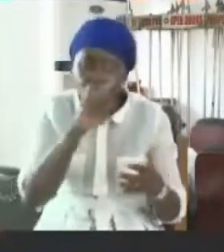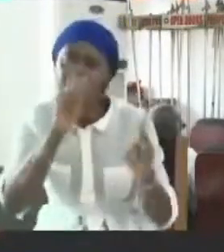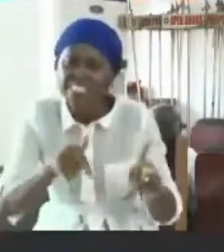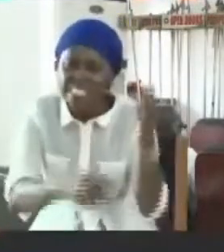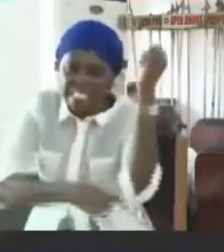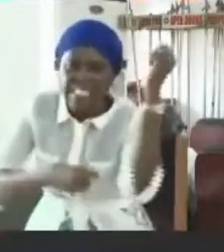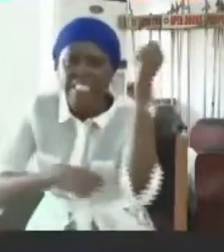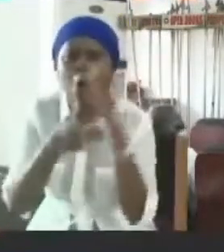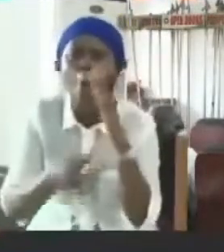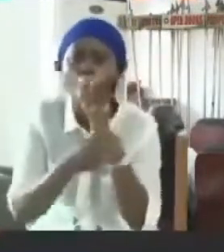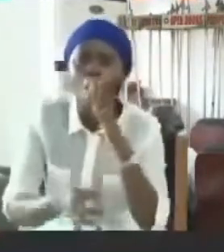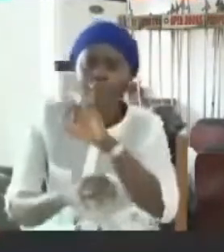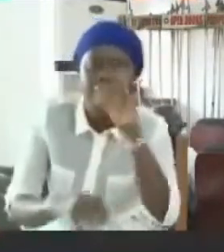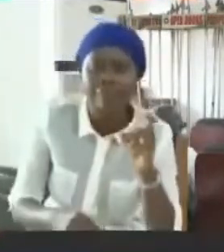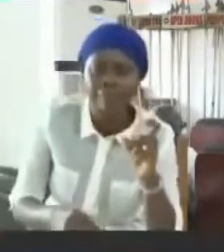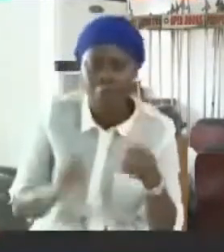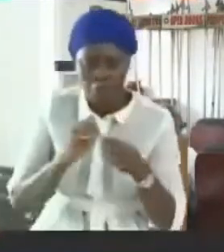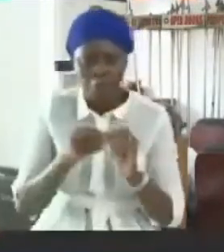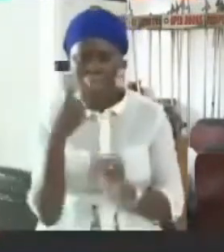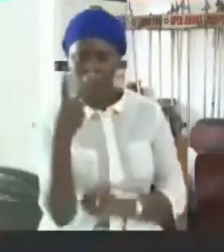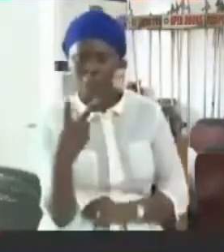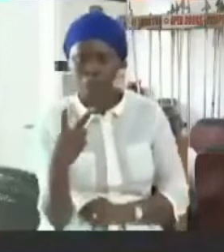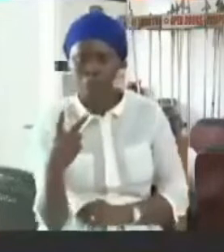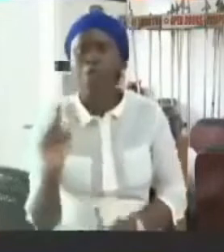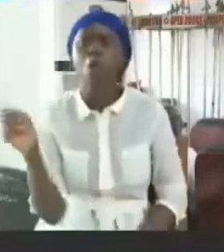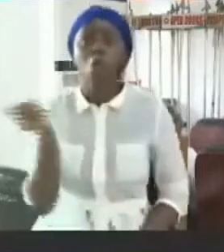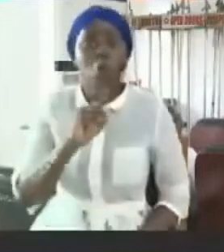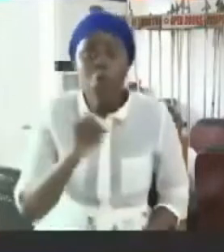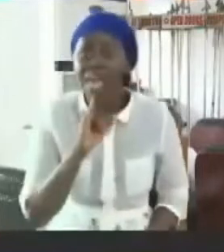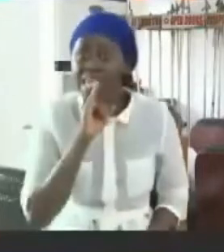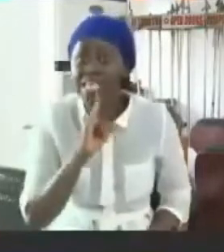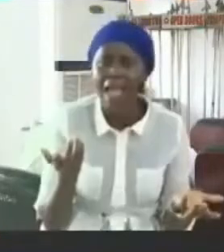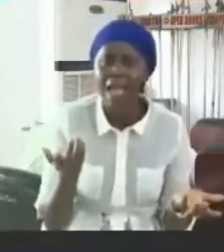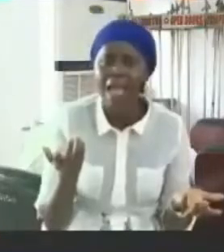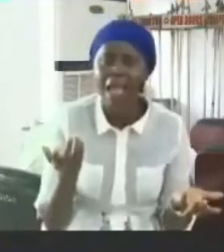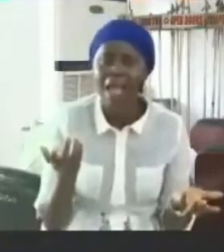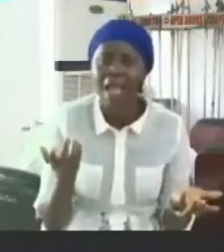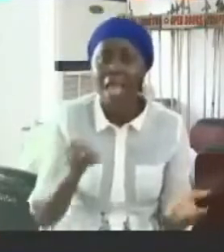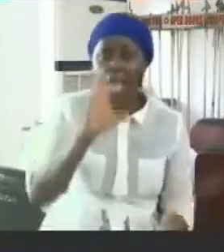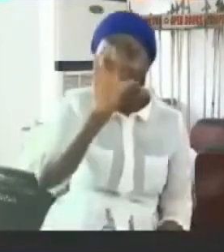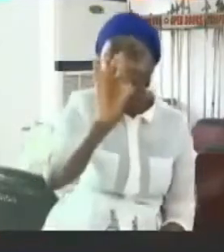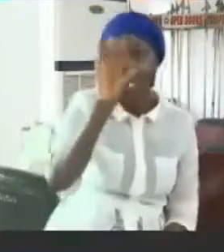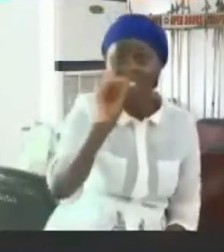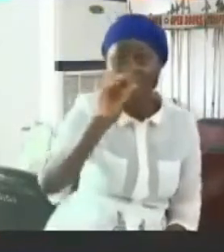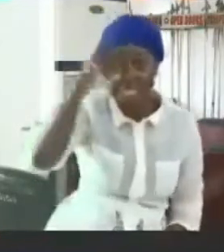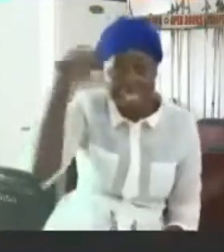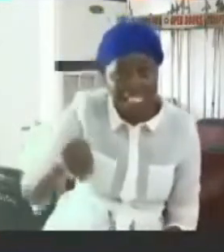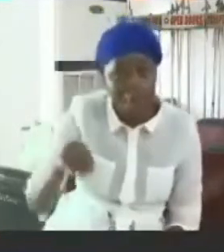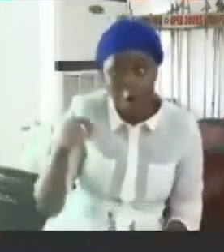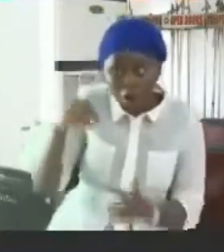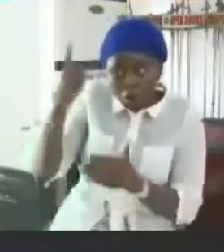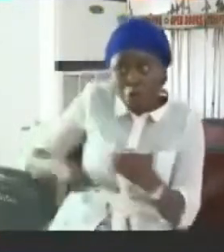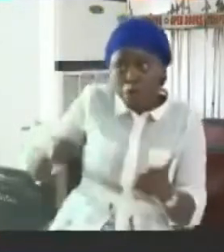oil? Number two, where is the money going to? 80% of what should have